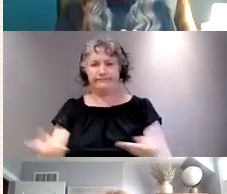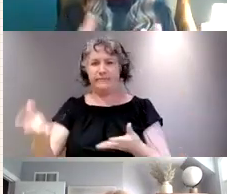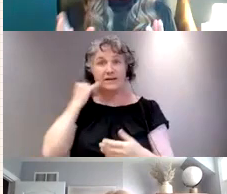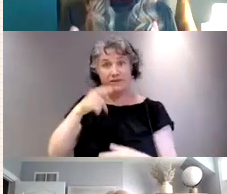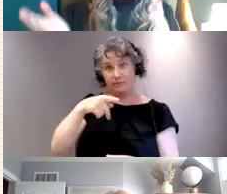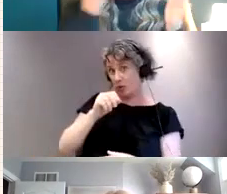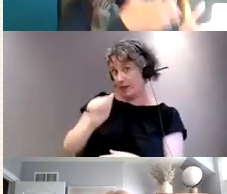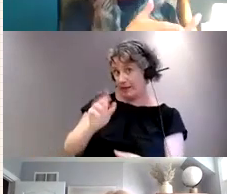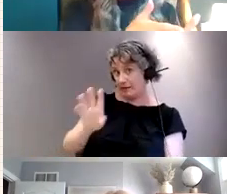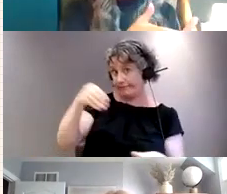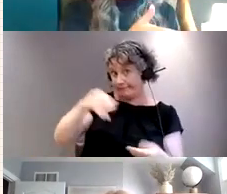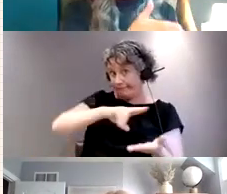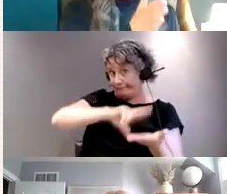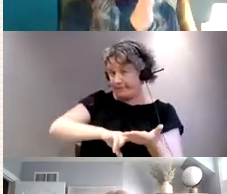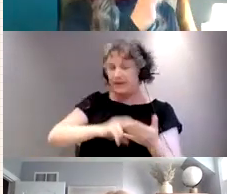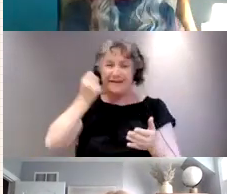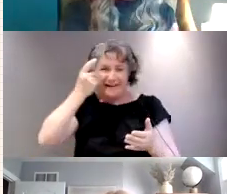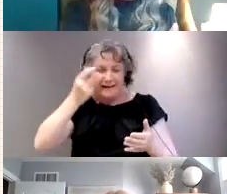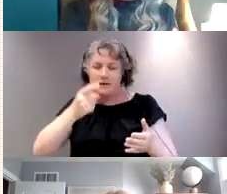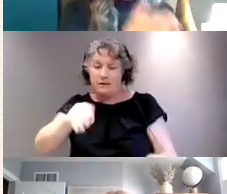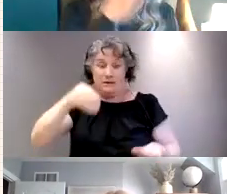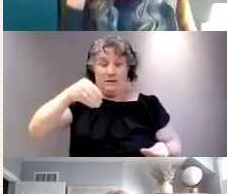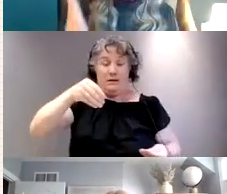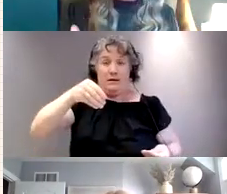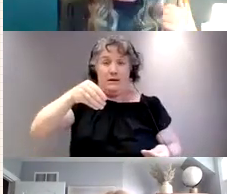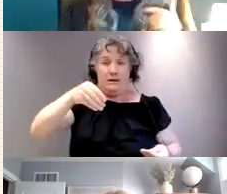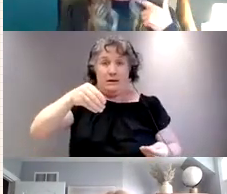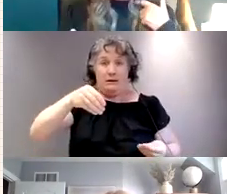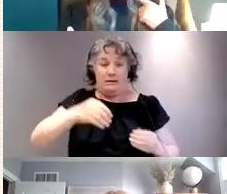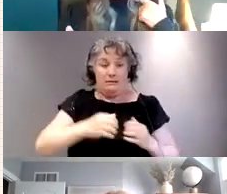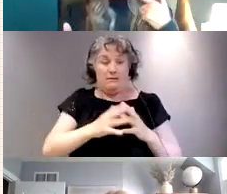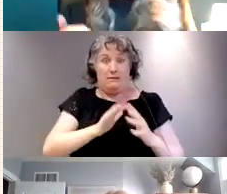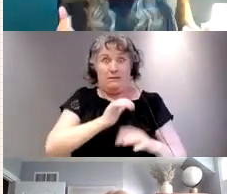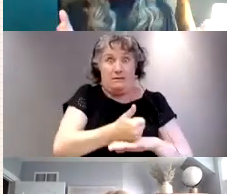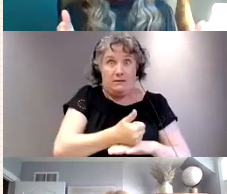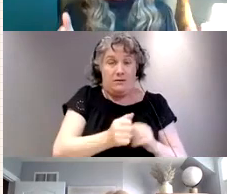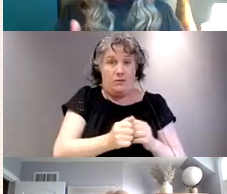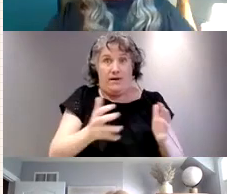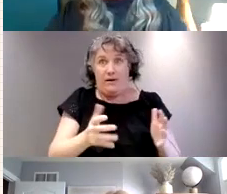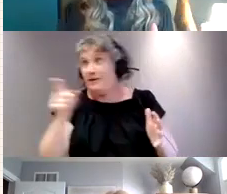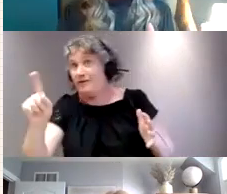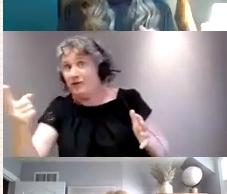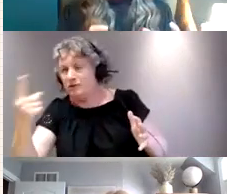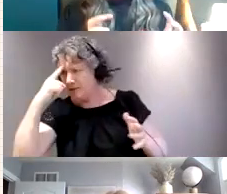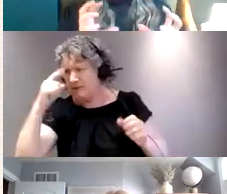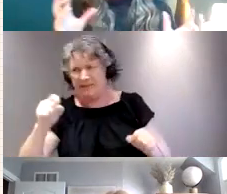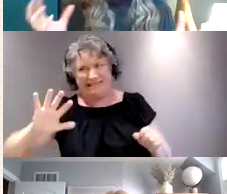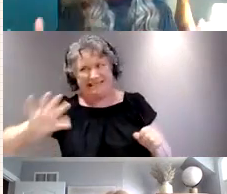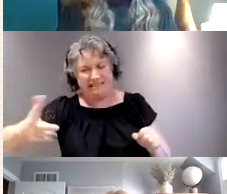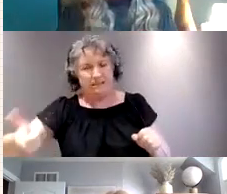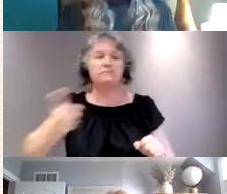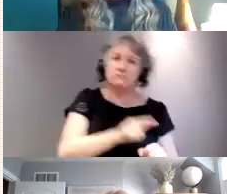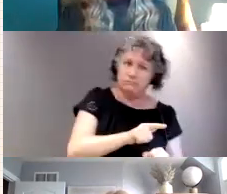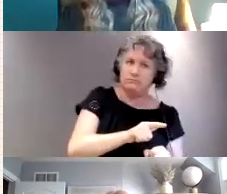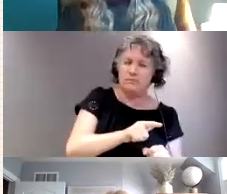attorney, which again, we can't get the power of attorney to kick in unless, for personal care, unless we've got that capacity. So it's, can